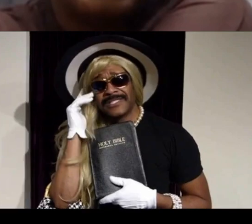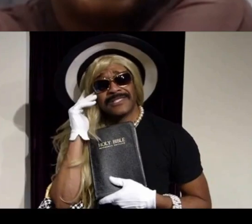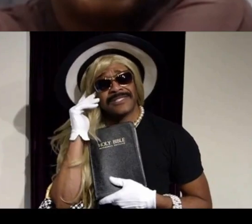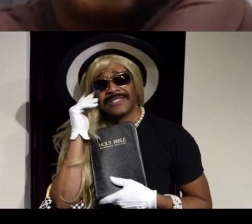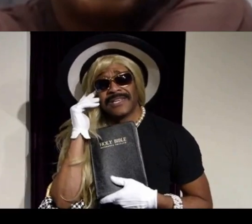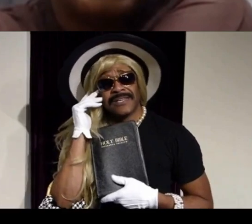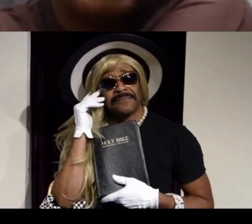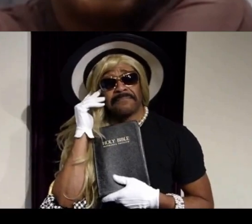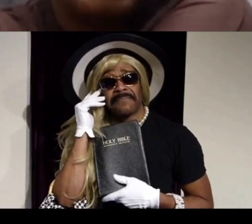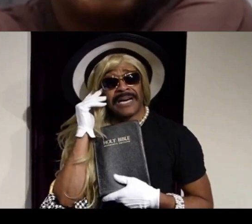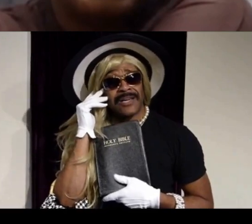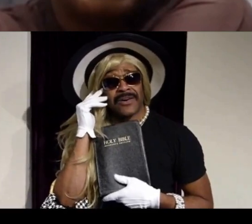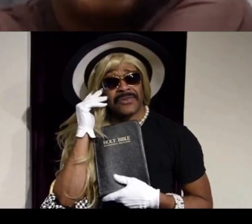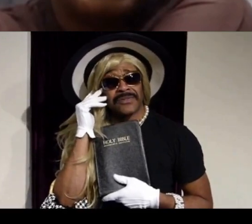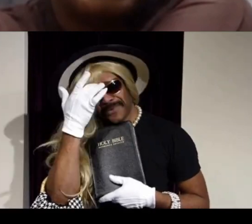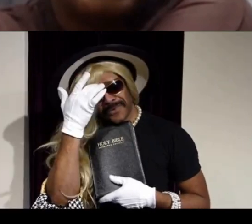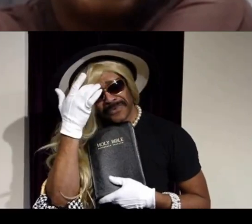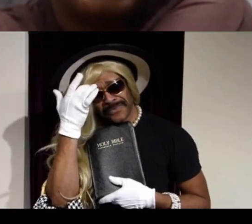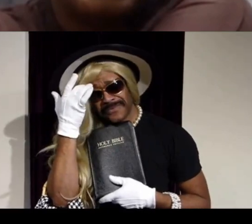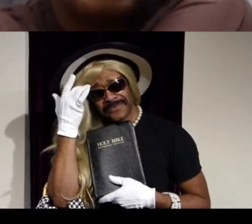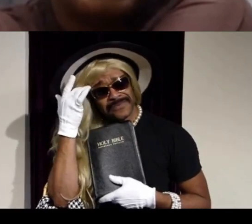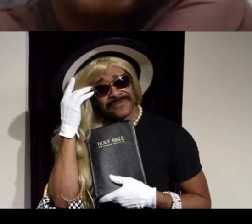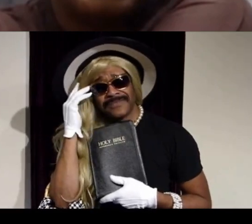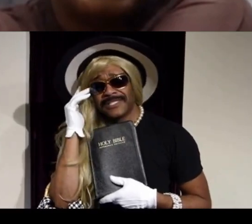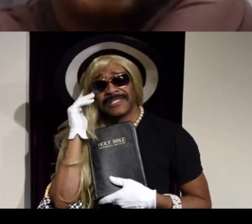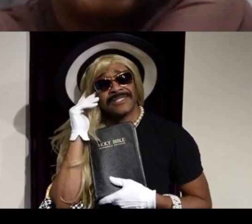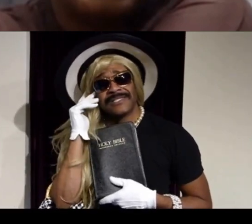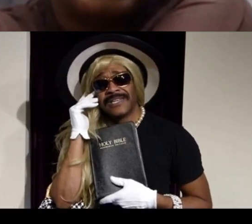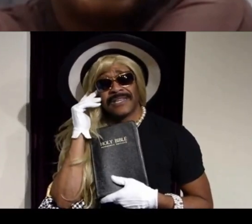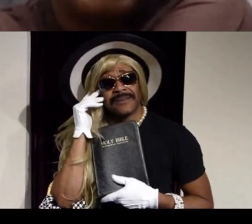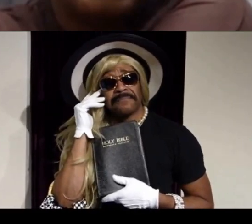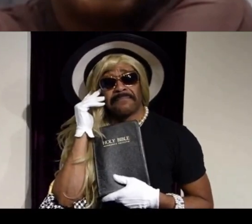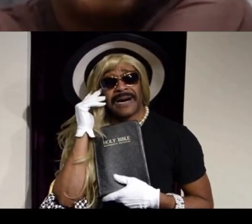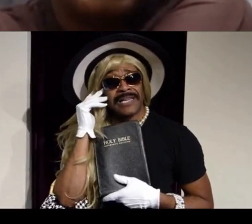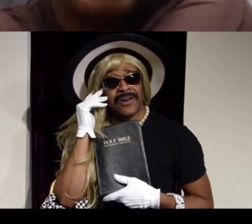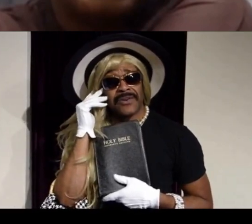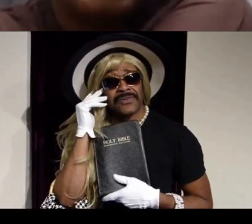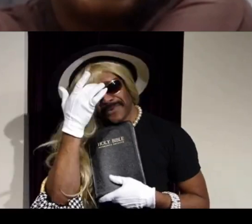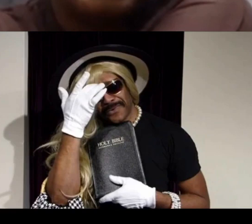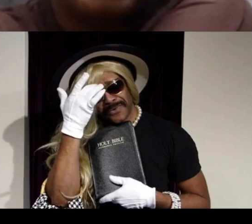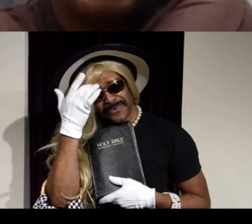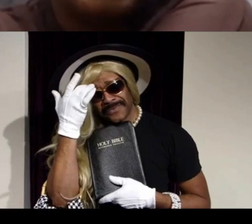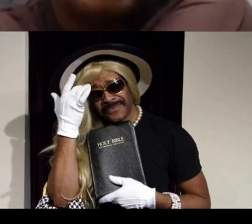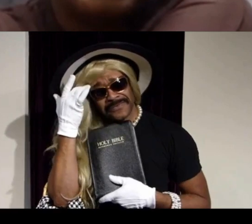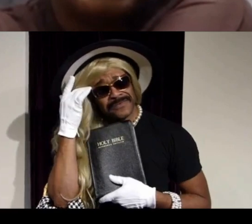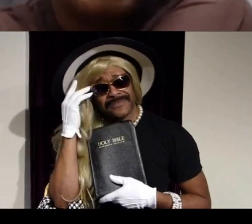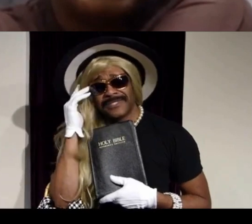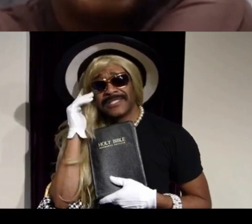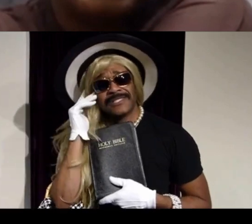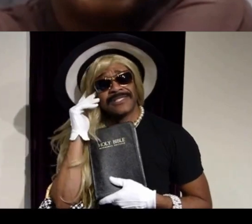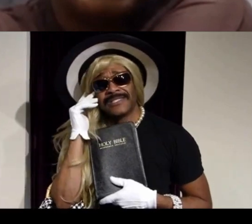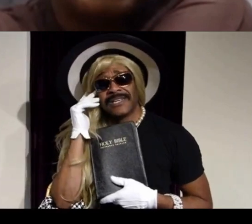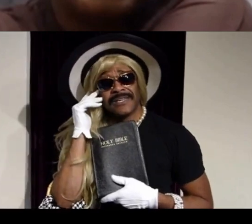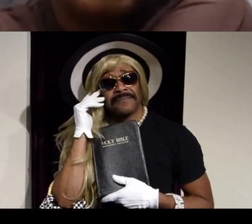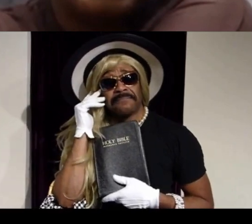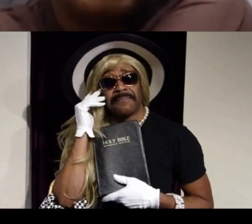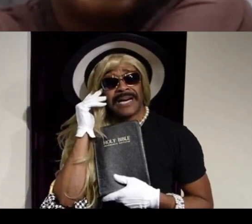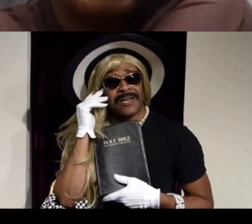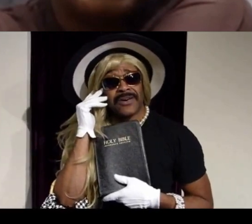that? We not new to this, we true to this, okay? So I don't know.